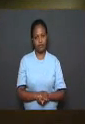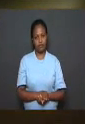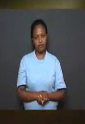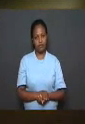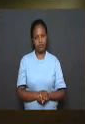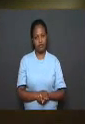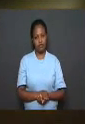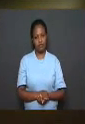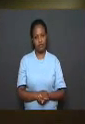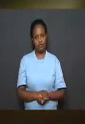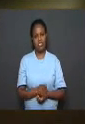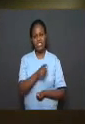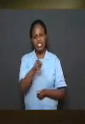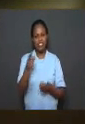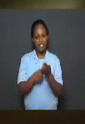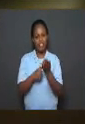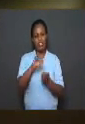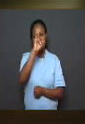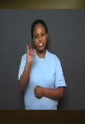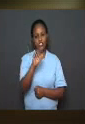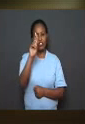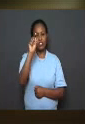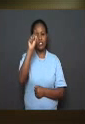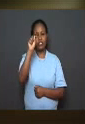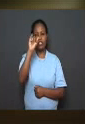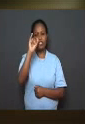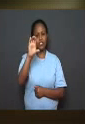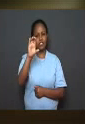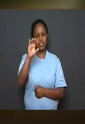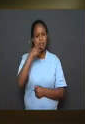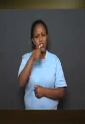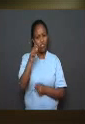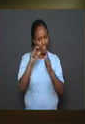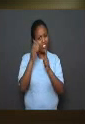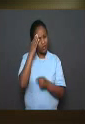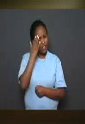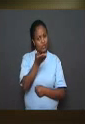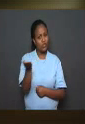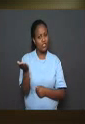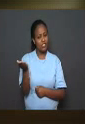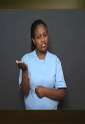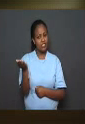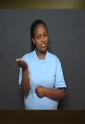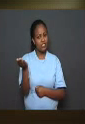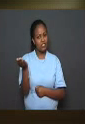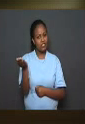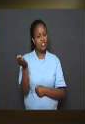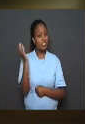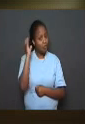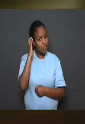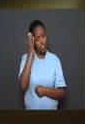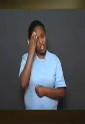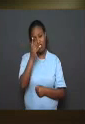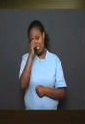Are you familiar with the word justice, students? Have you ever overheard